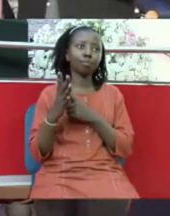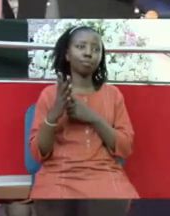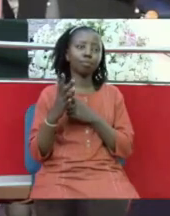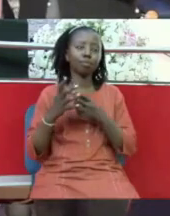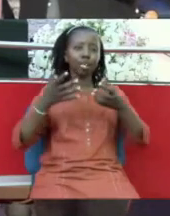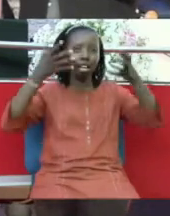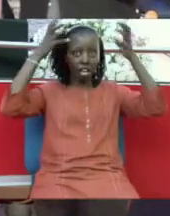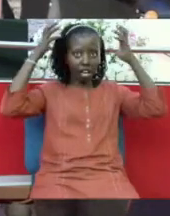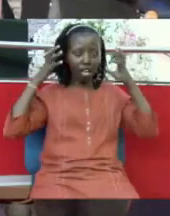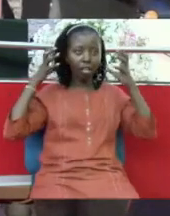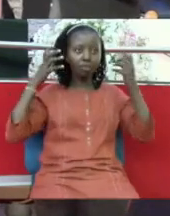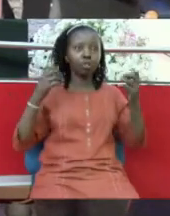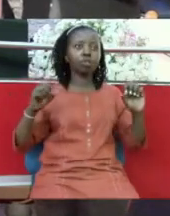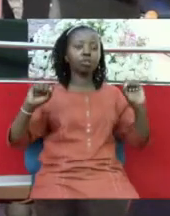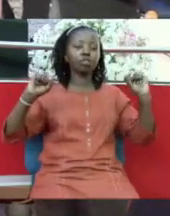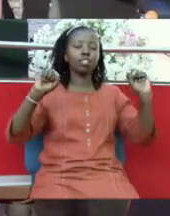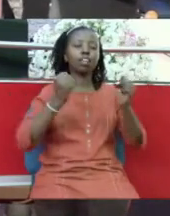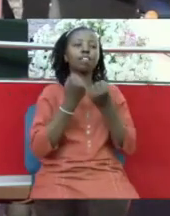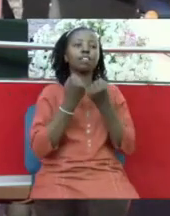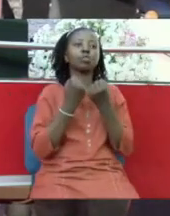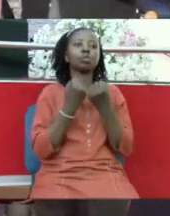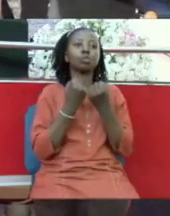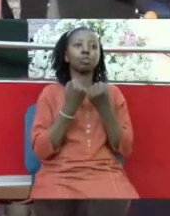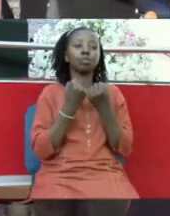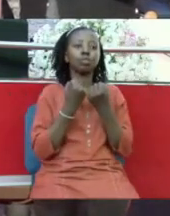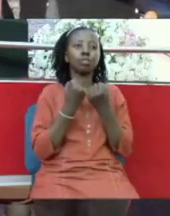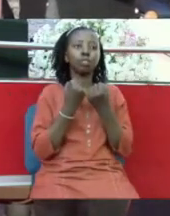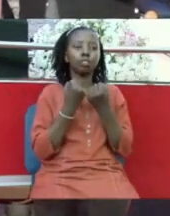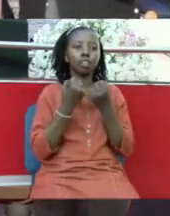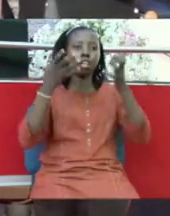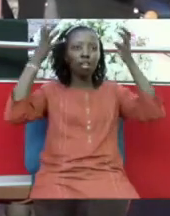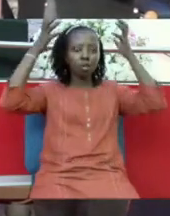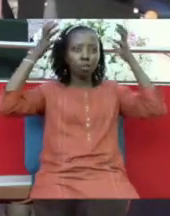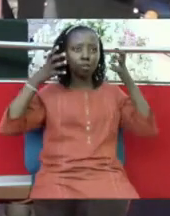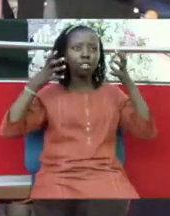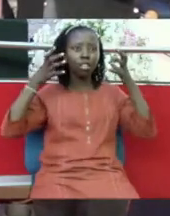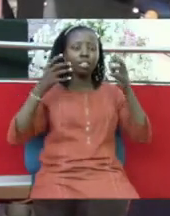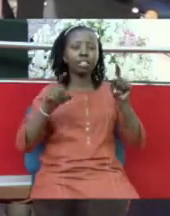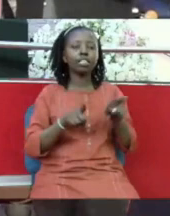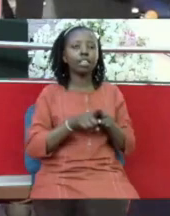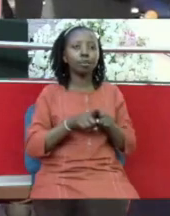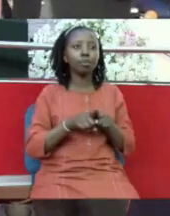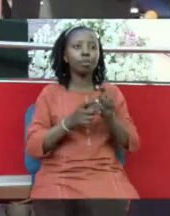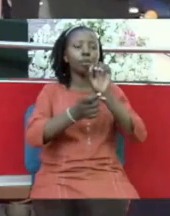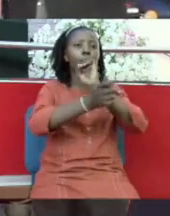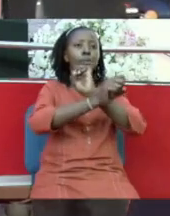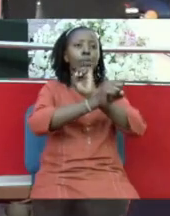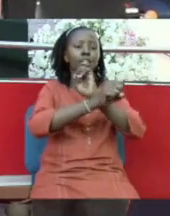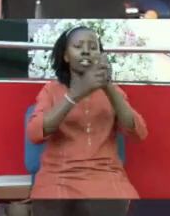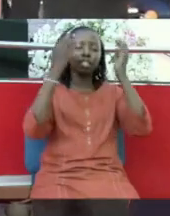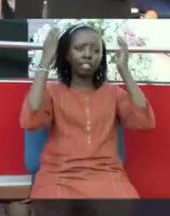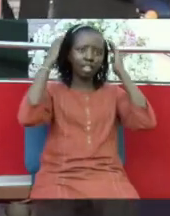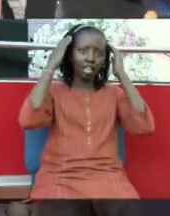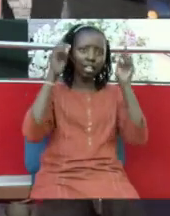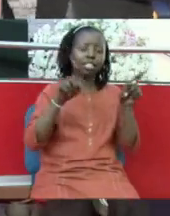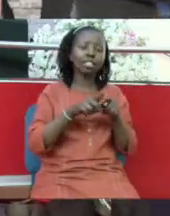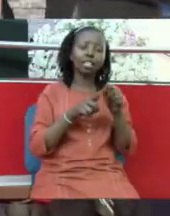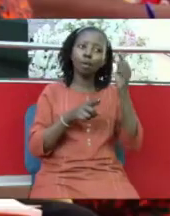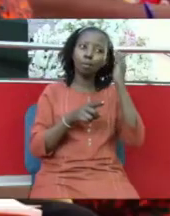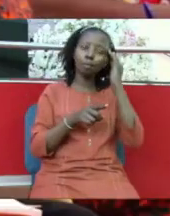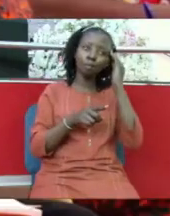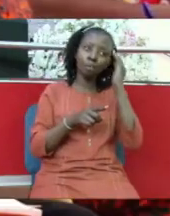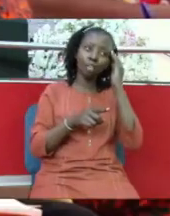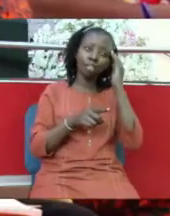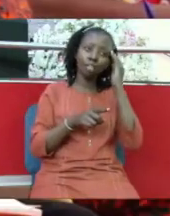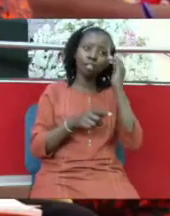va chepeo ya wokovu. The helmet protects the head and the mind, ambayo huwa inakinga kichwa na which are the